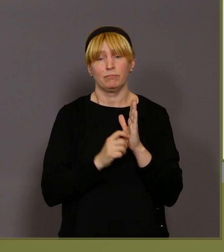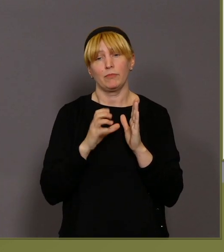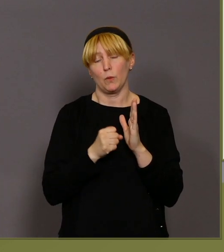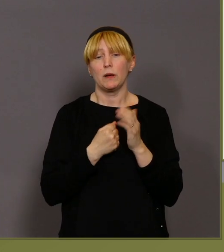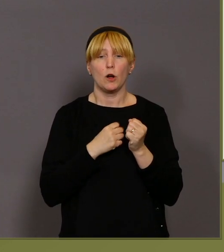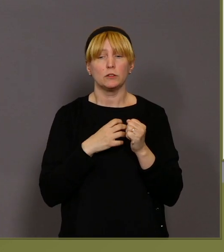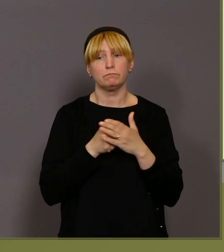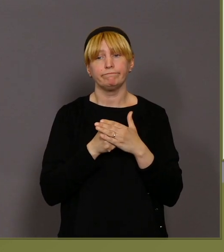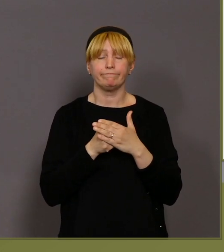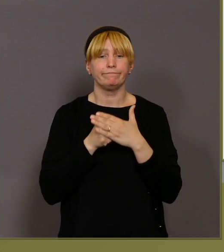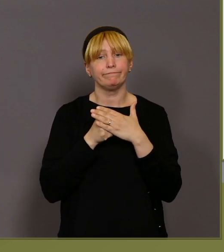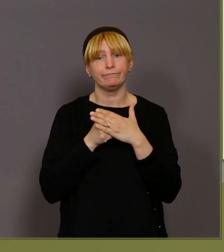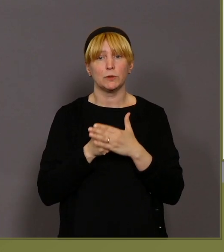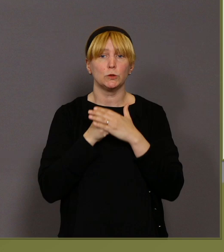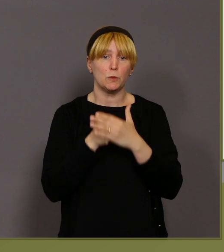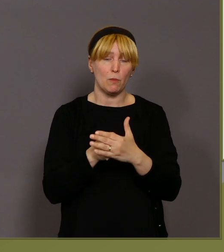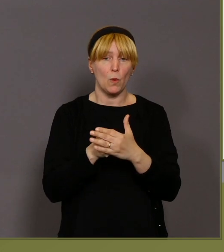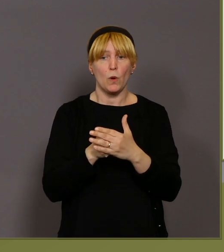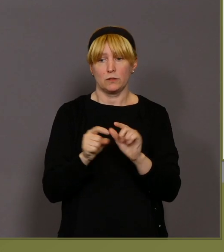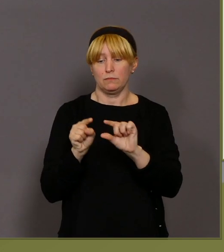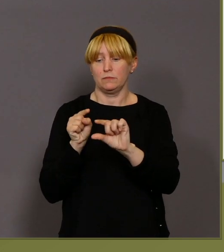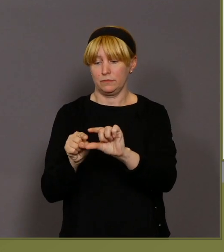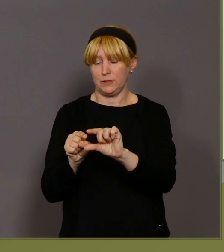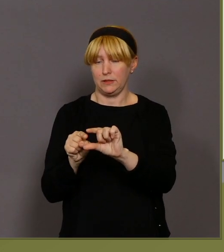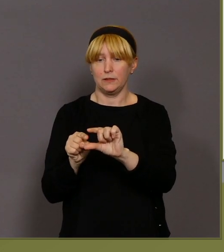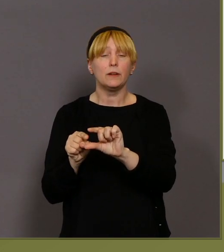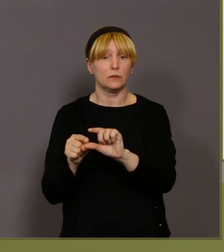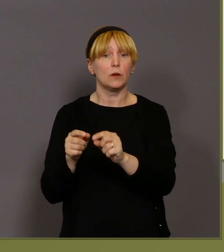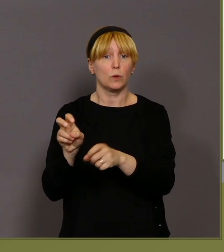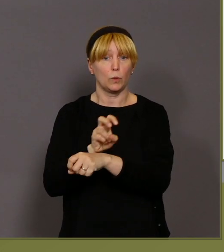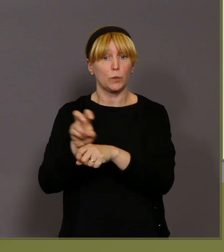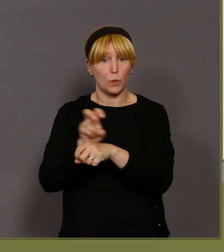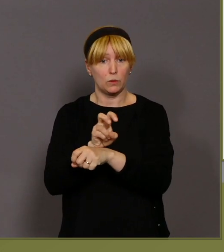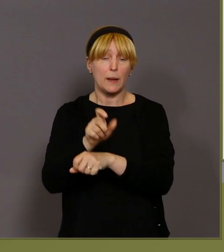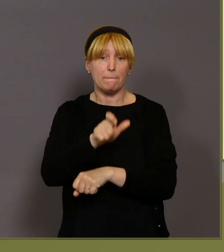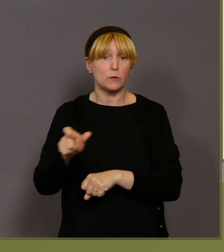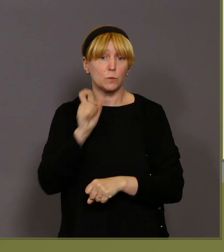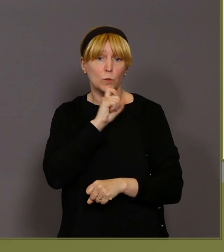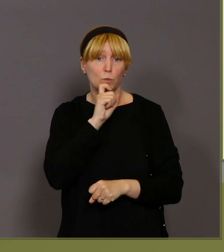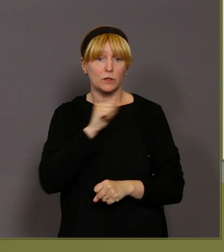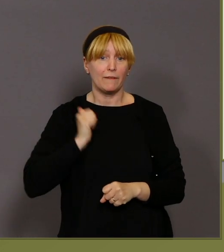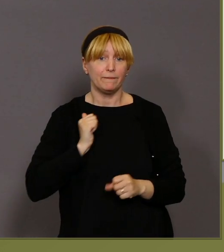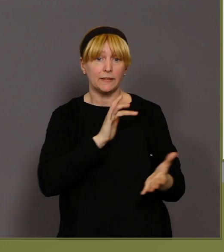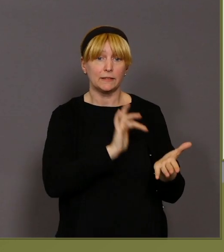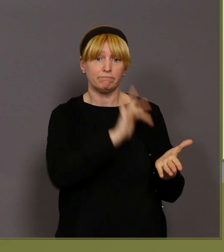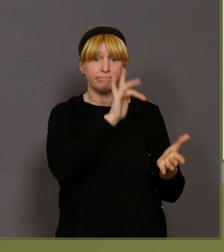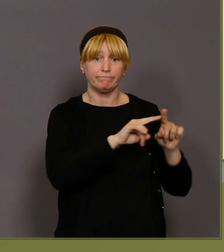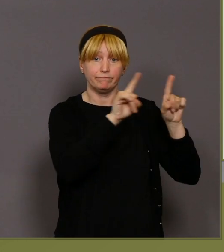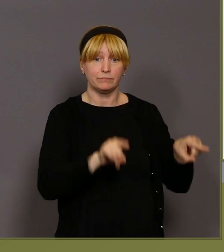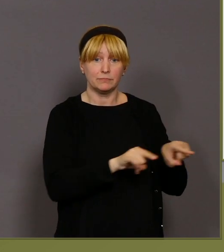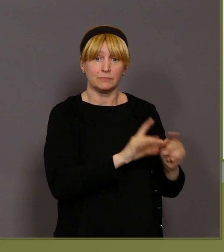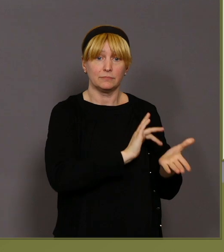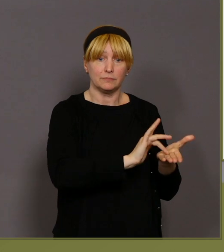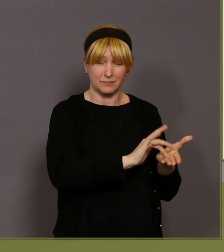control. So now there are users who cannot use the touch screen. So nowadays, most